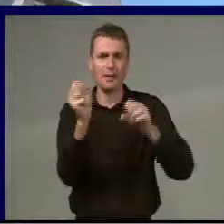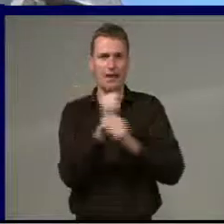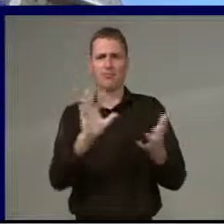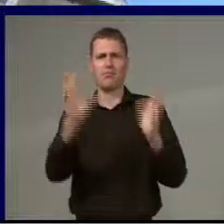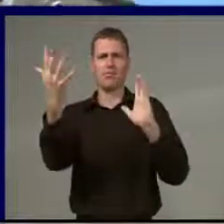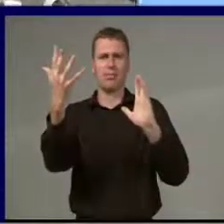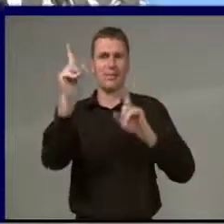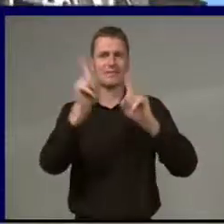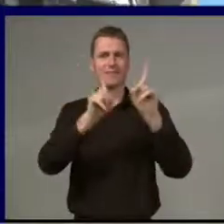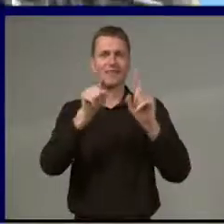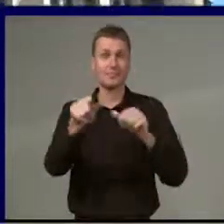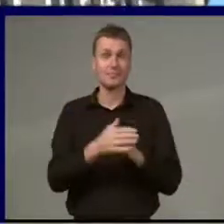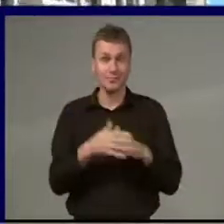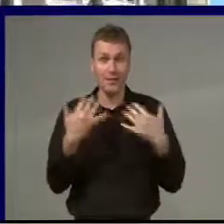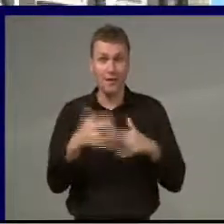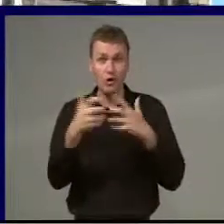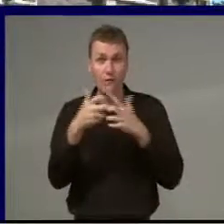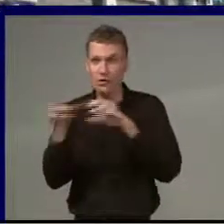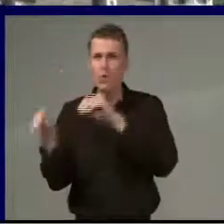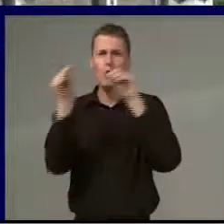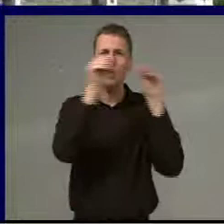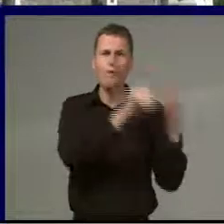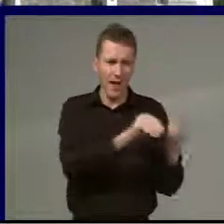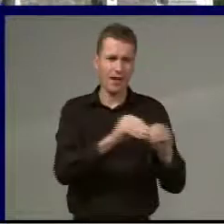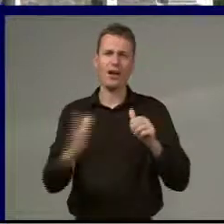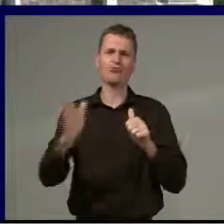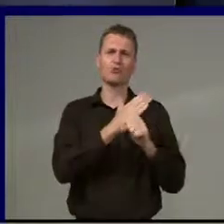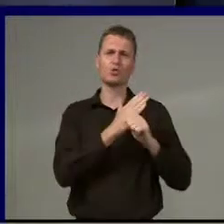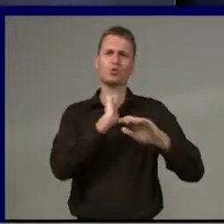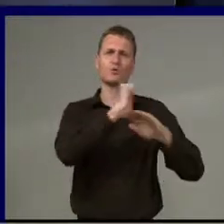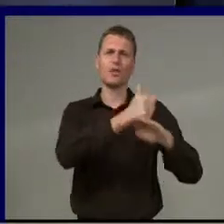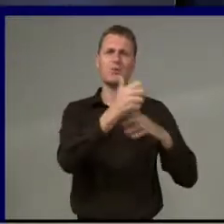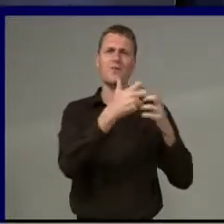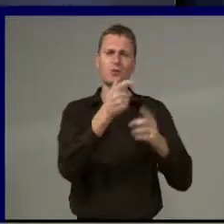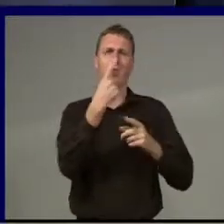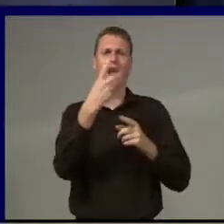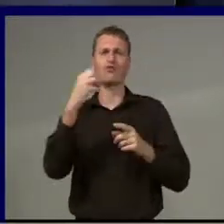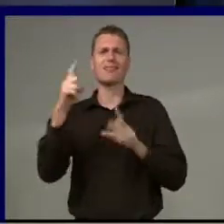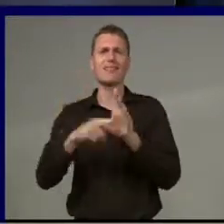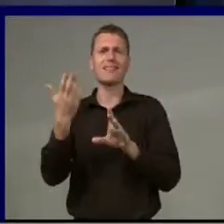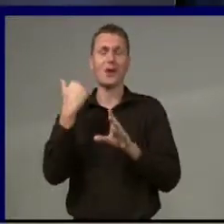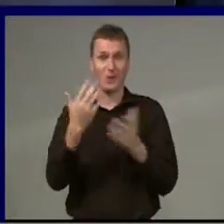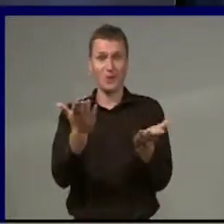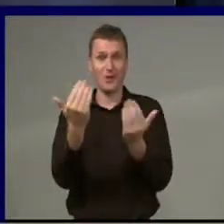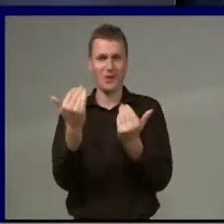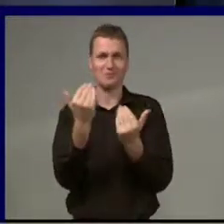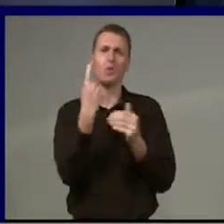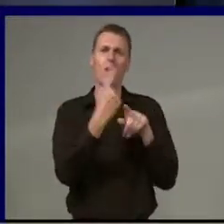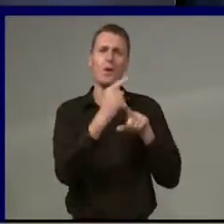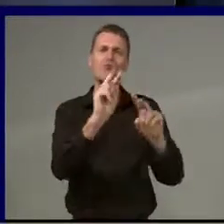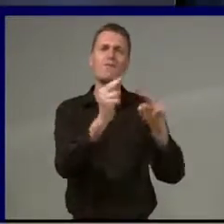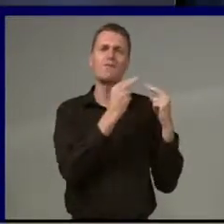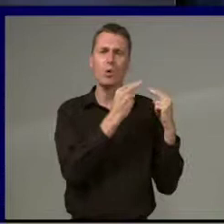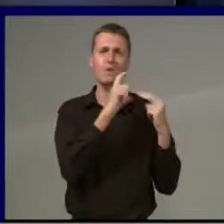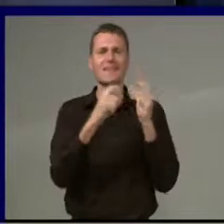and Canterbury University goes back to where it all began 100 years ago. Welcome to CTV News Week in Review. I'm Emma